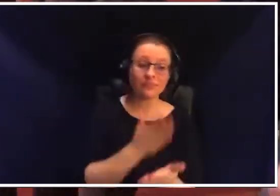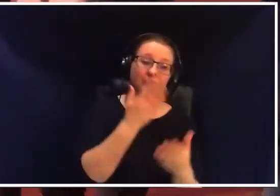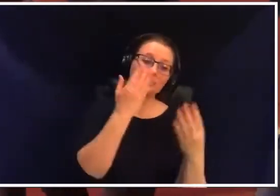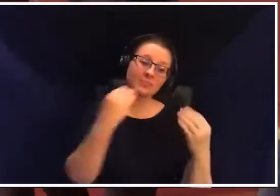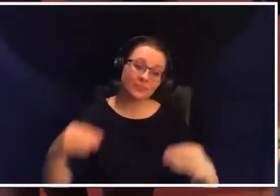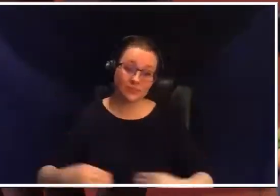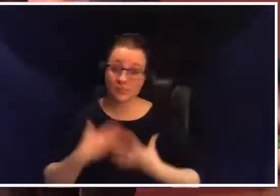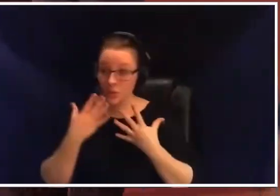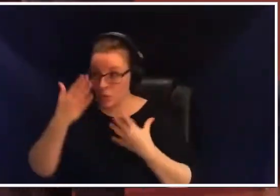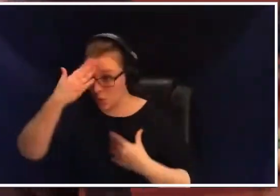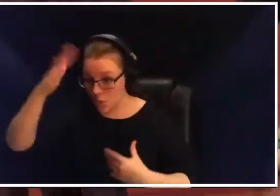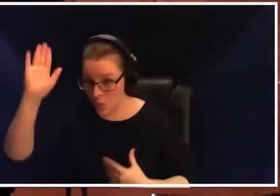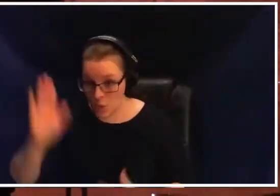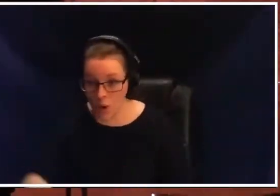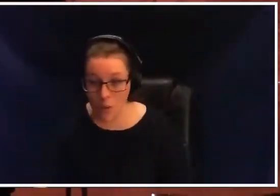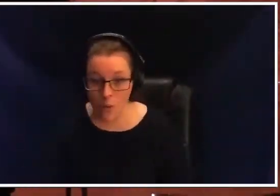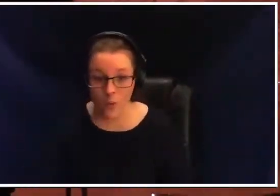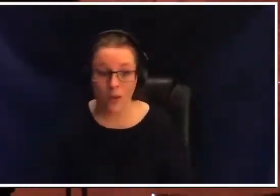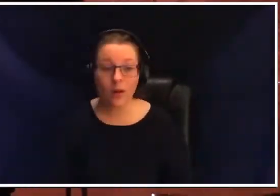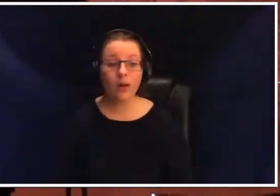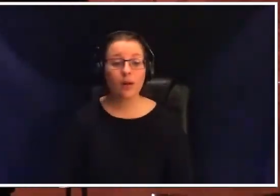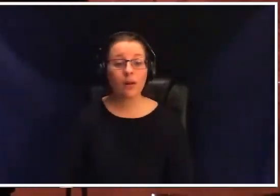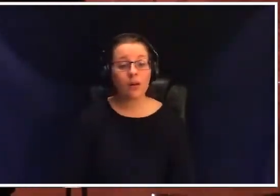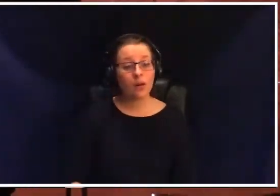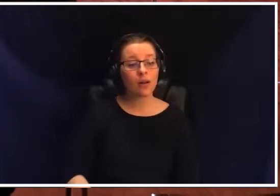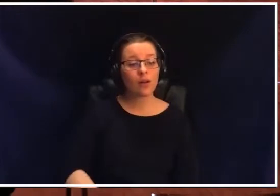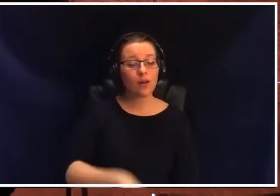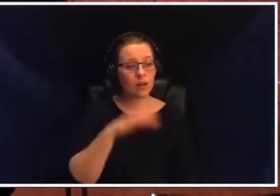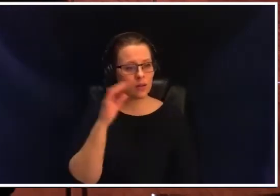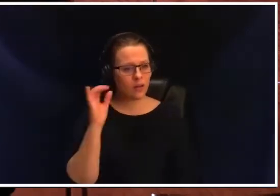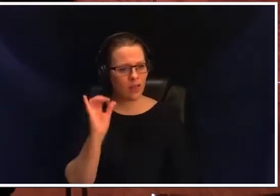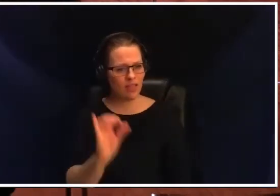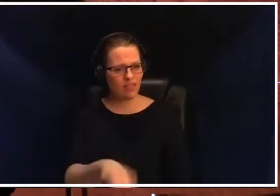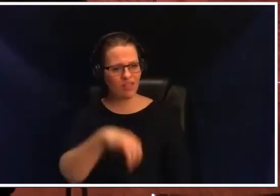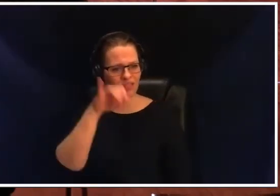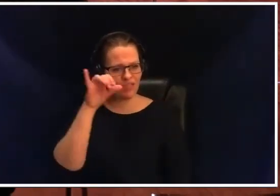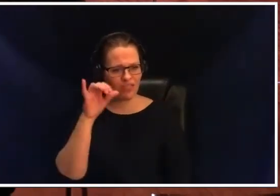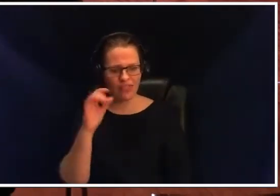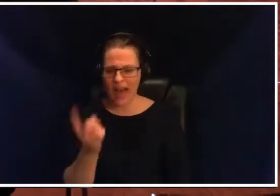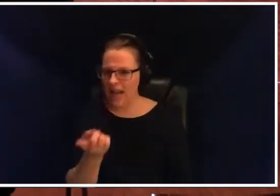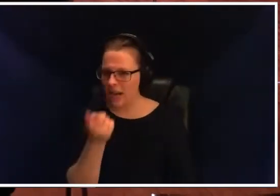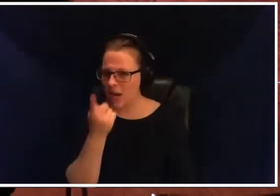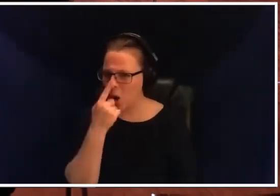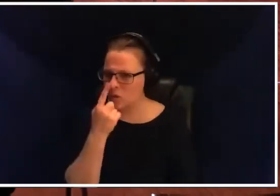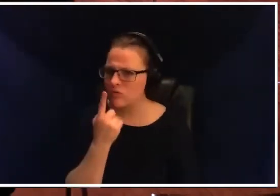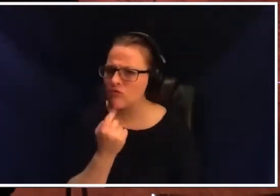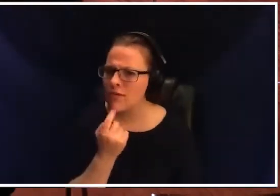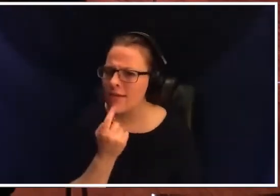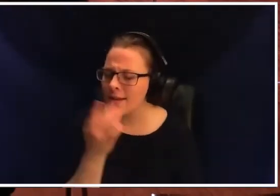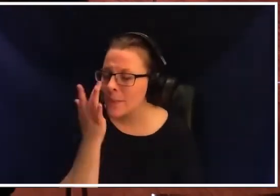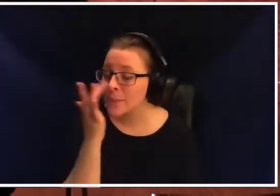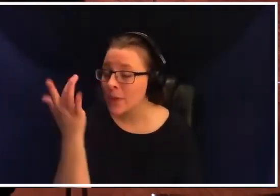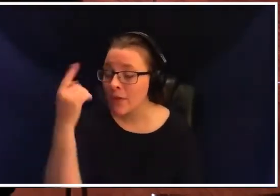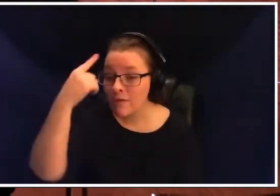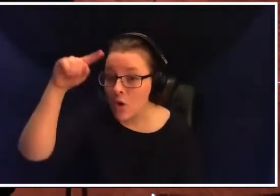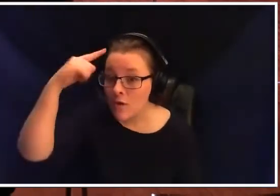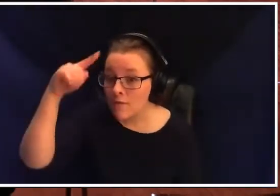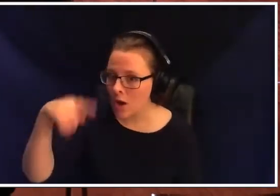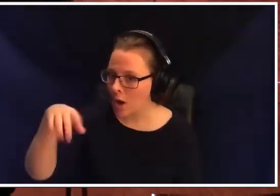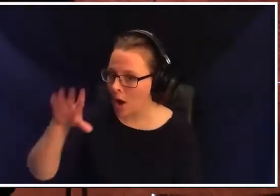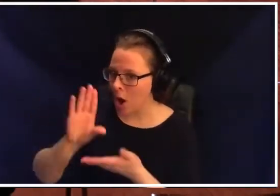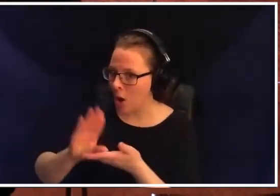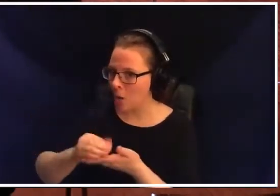everyone knows. What is the cause of his red shiny nose? Could it be oom-pa-pa?